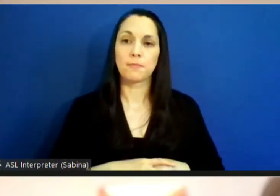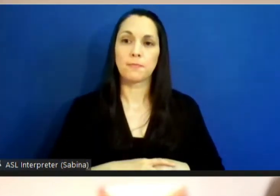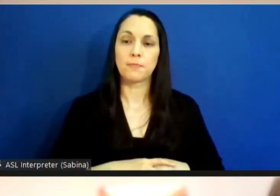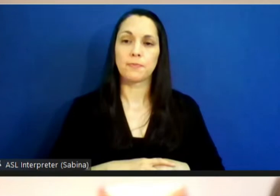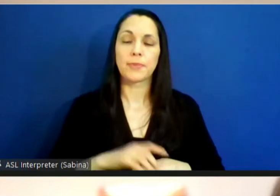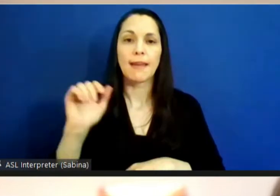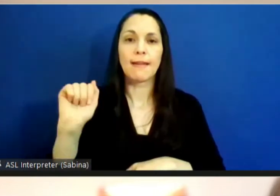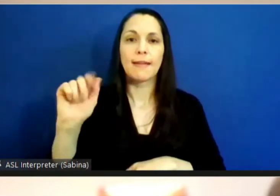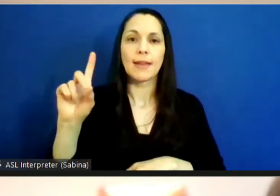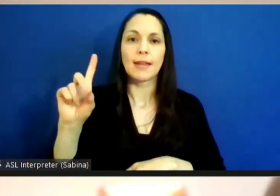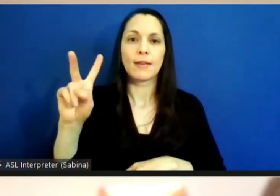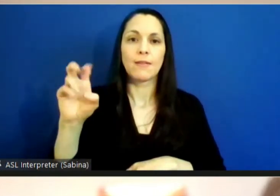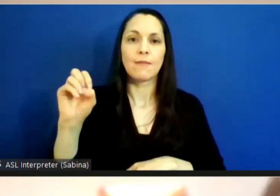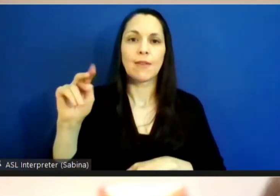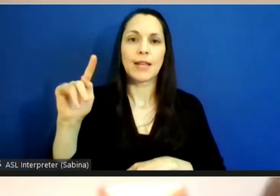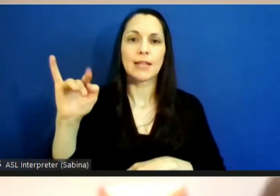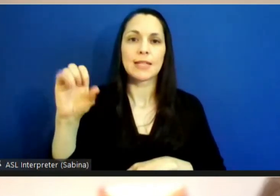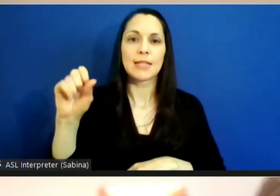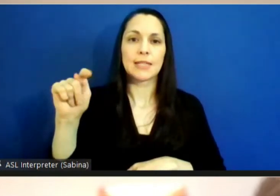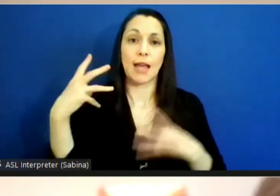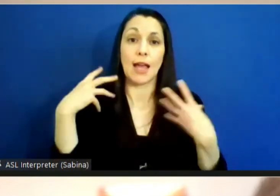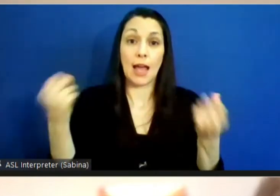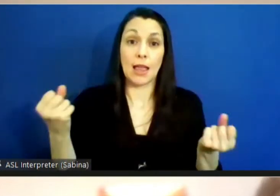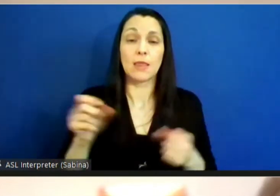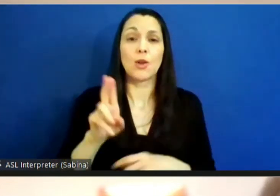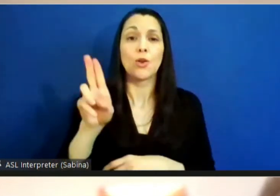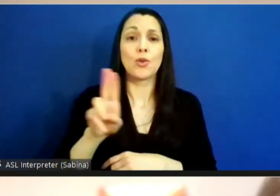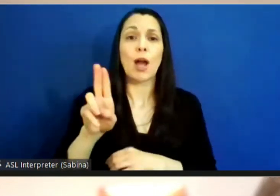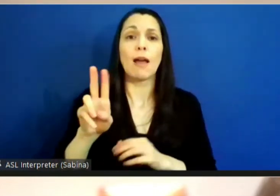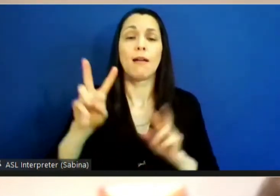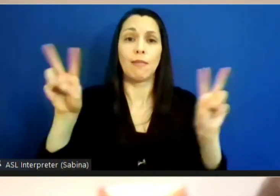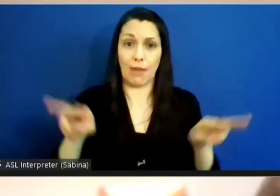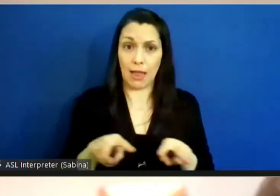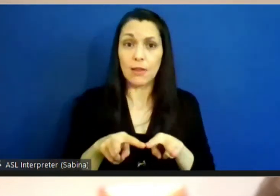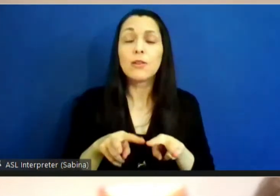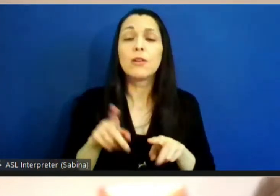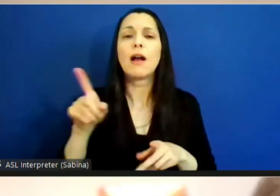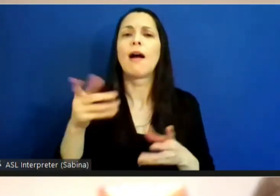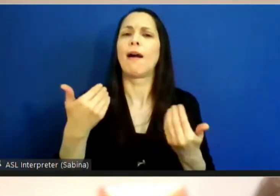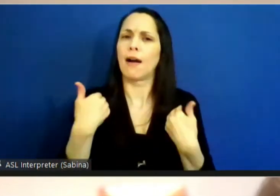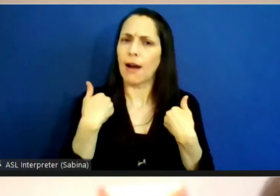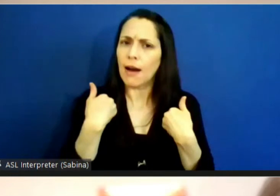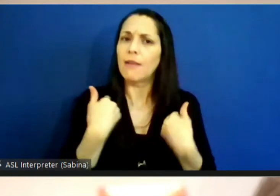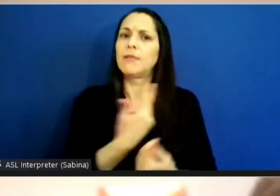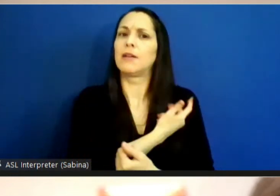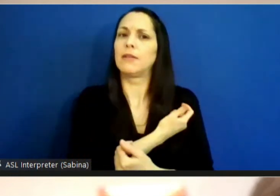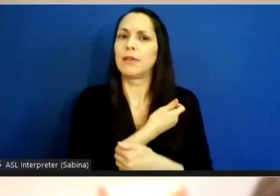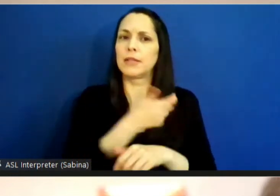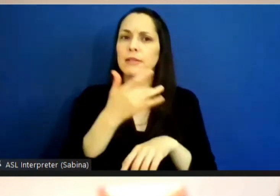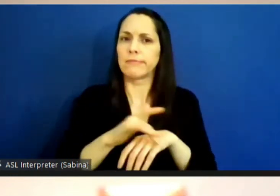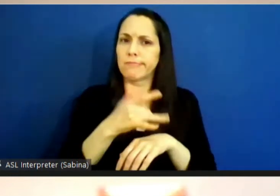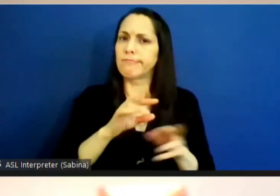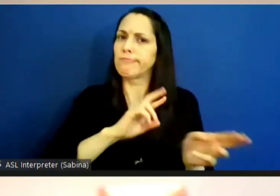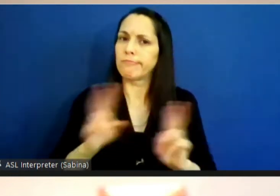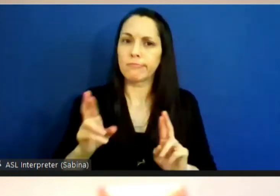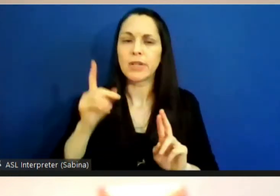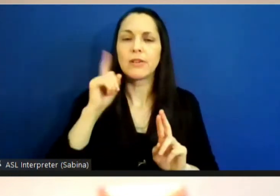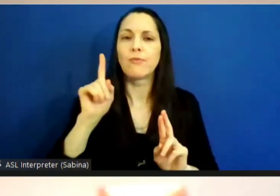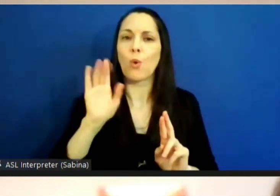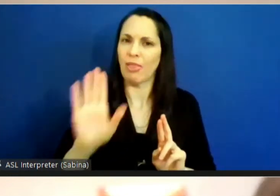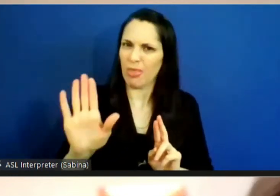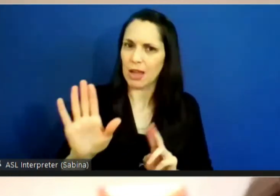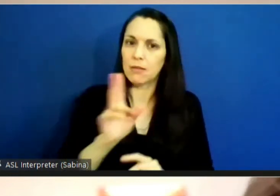Adventist Health Ukiah Valley does have the vaccines available for their patients. They